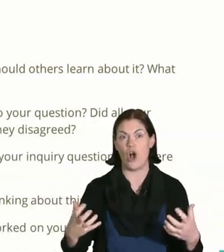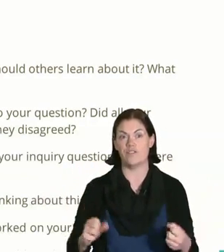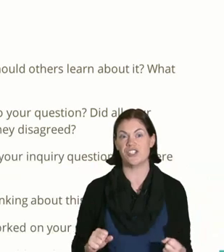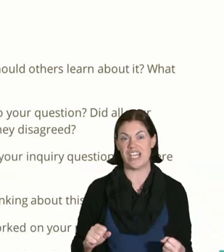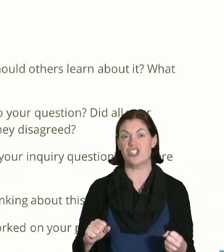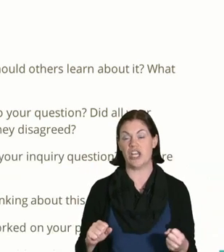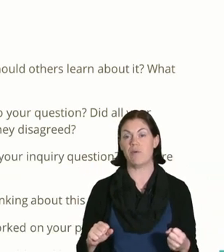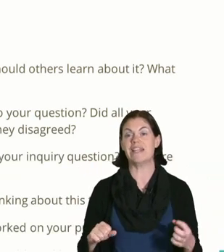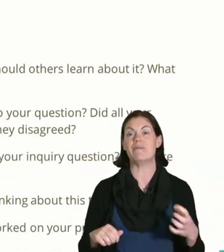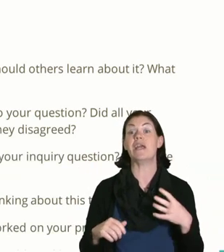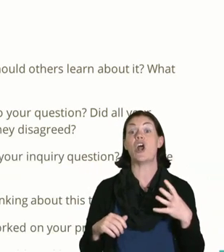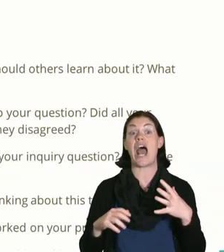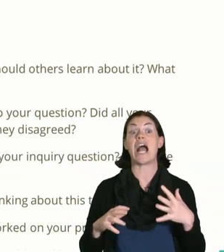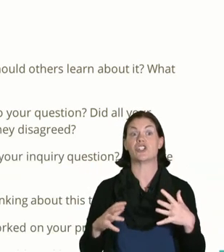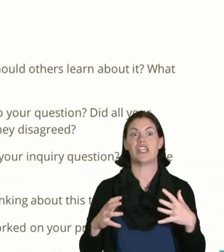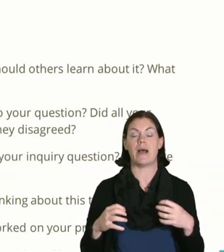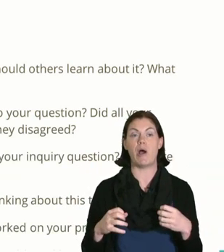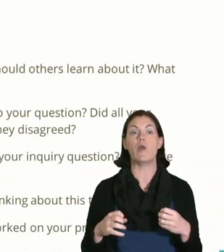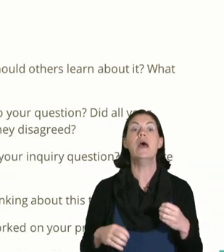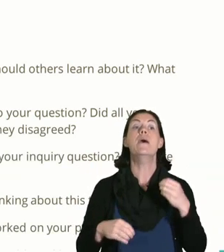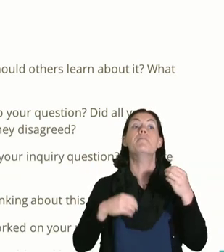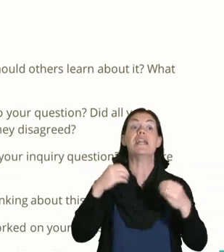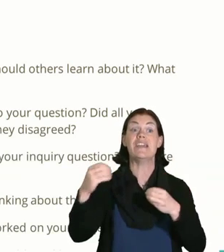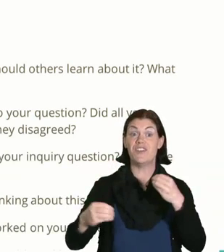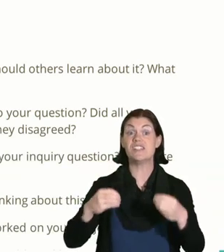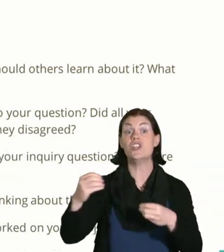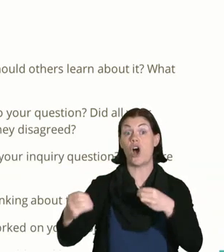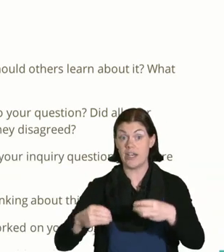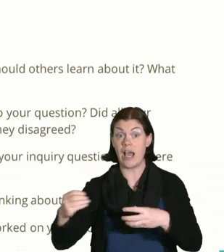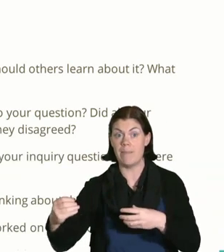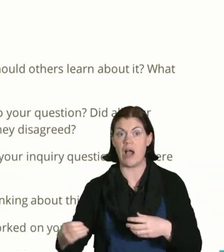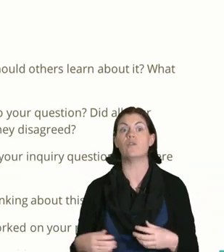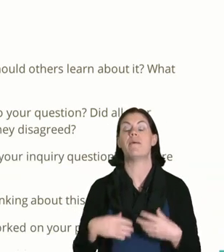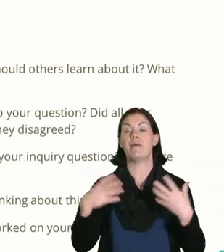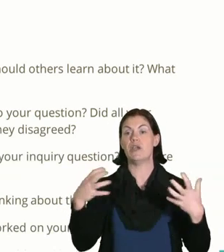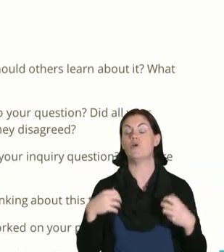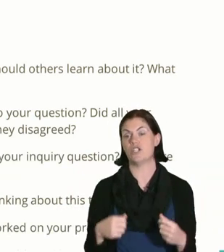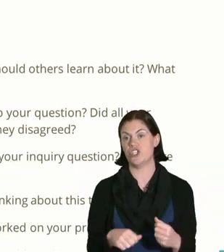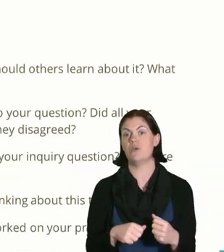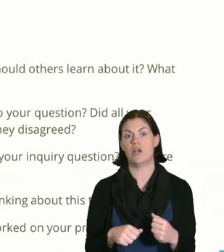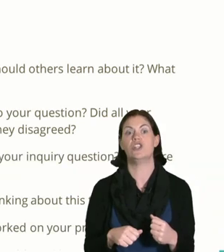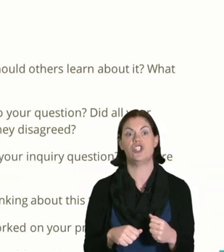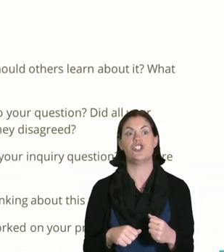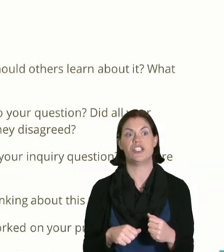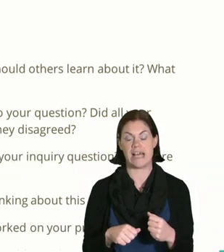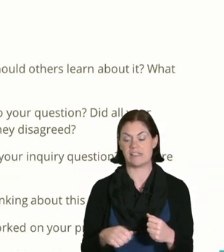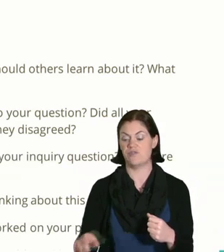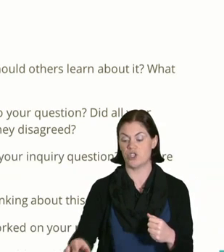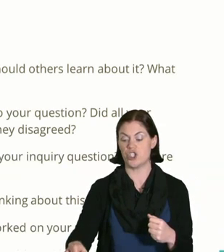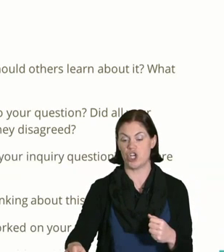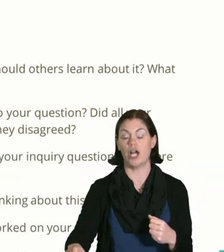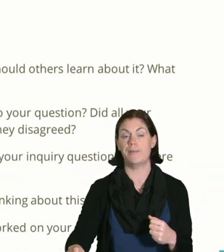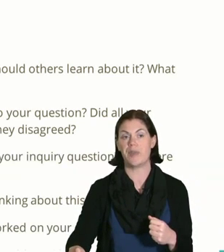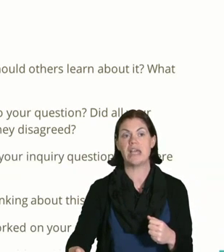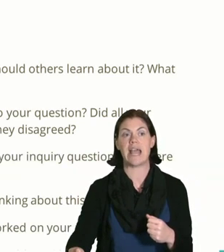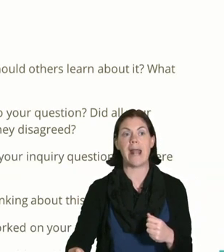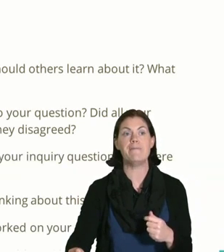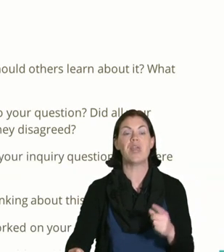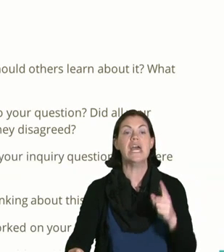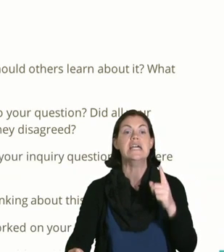organic conversation, right? They may not actually come out. But if it's not coming out, that might be a question that one of the judges asks for